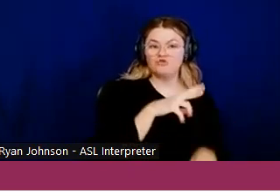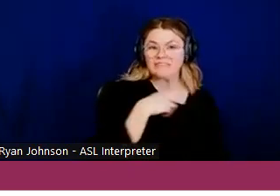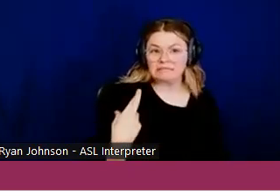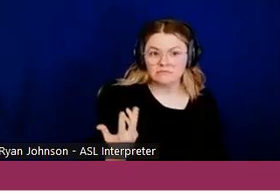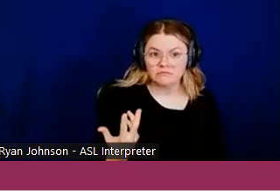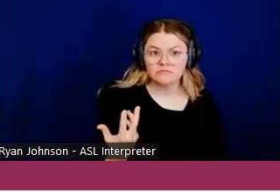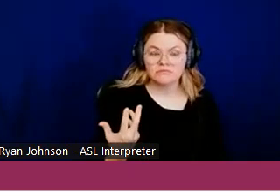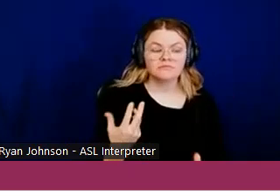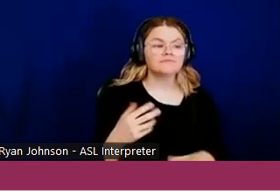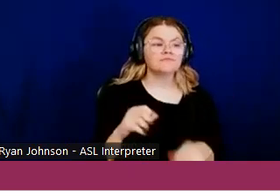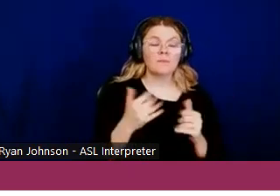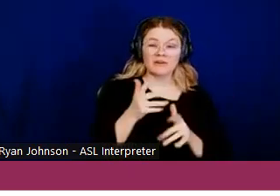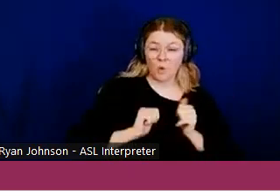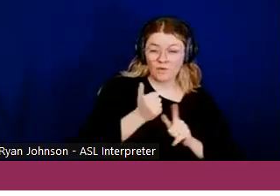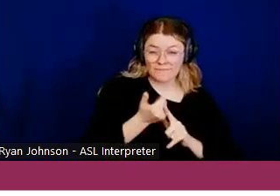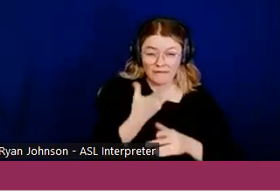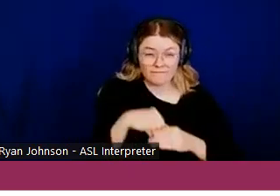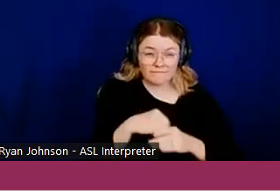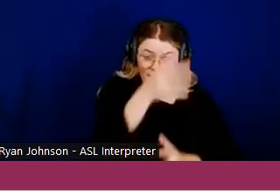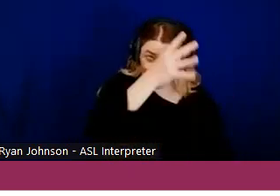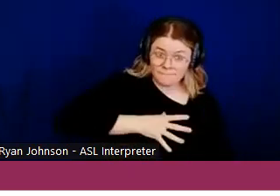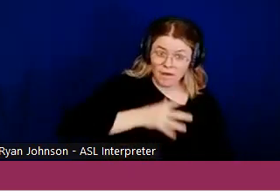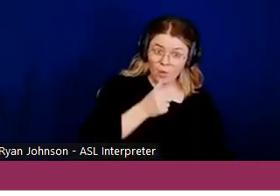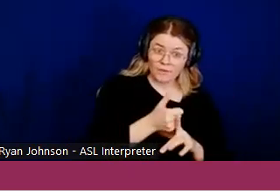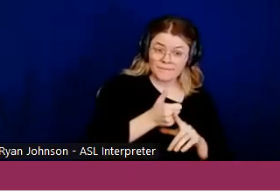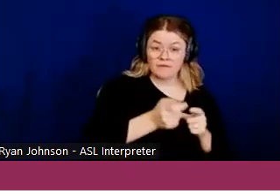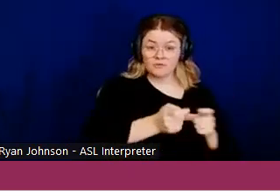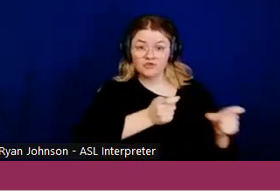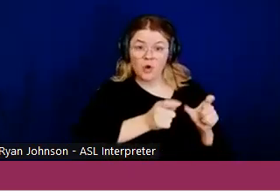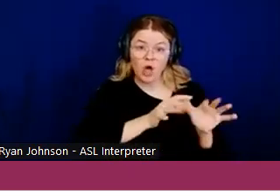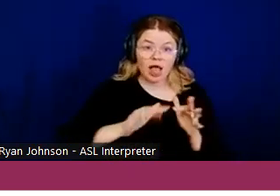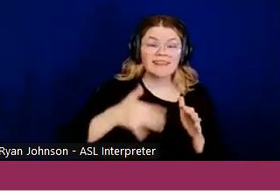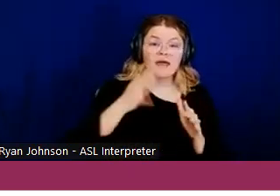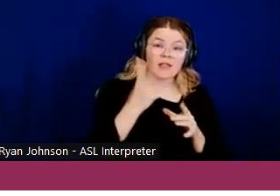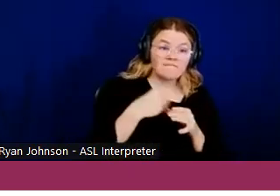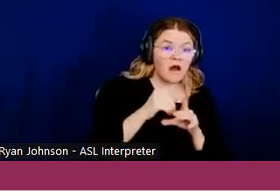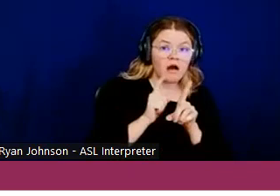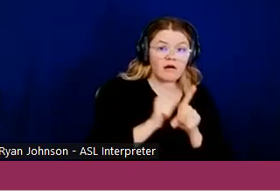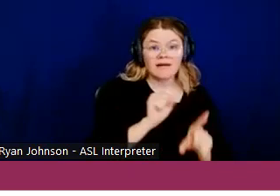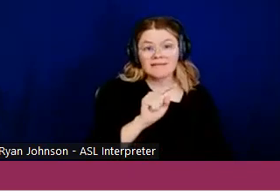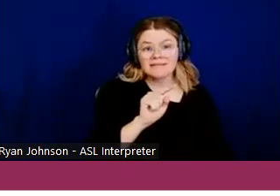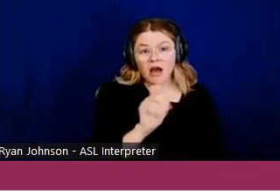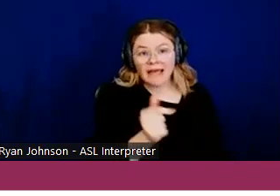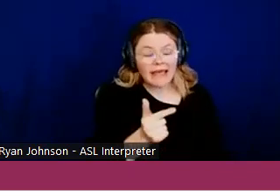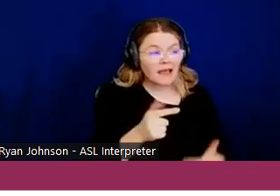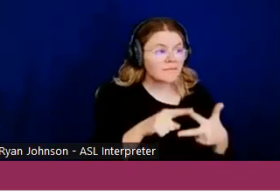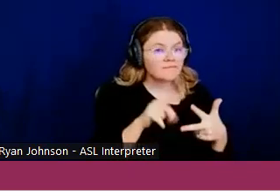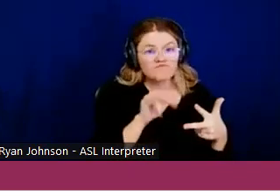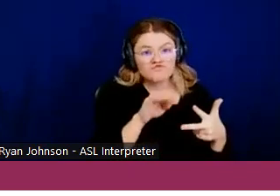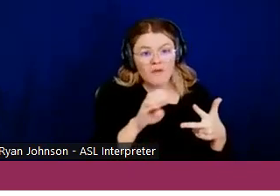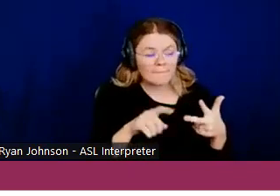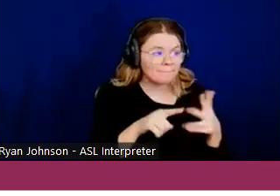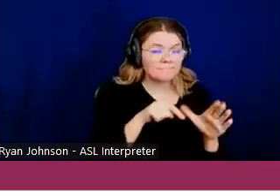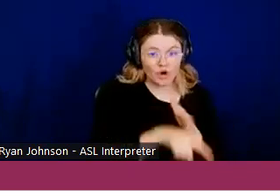and obsessive men lead to themes like stalking, rape, or murder, and often falls under